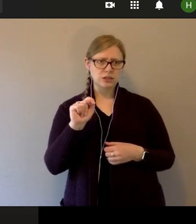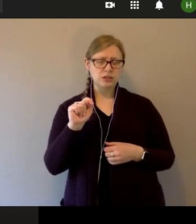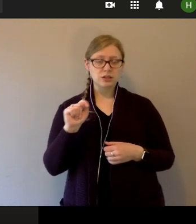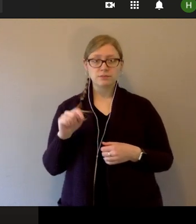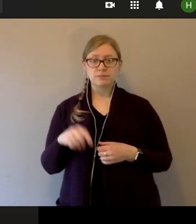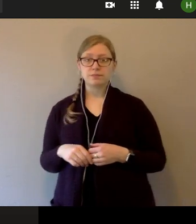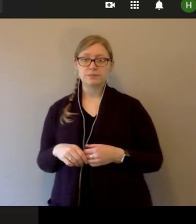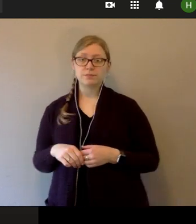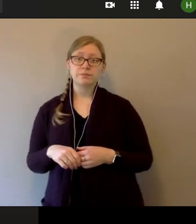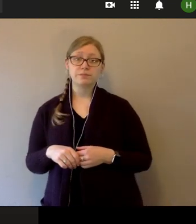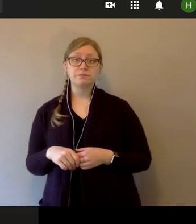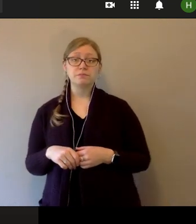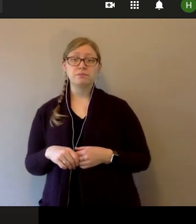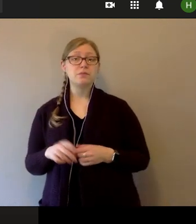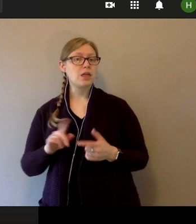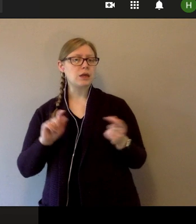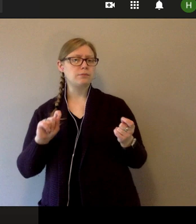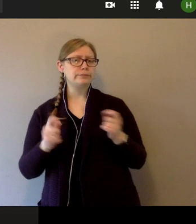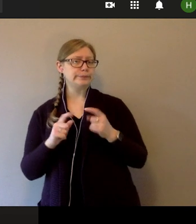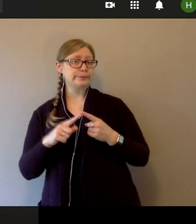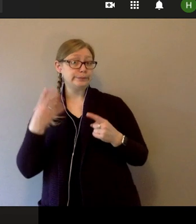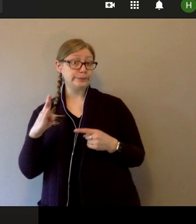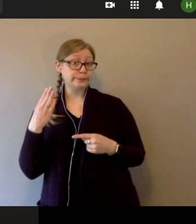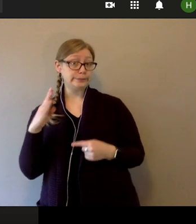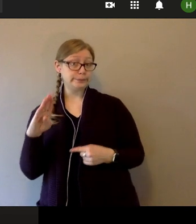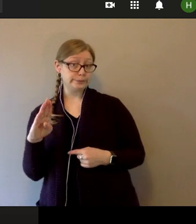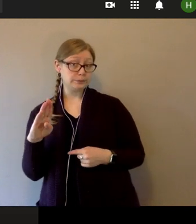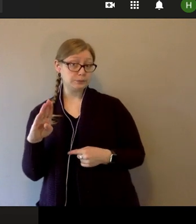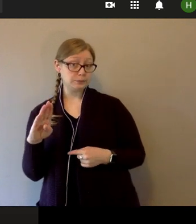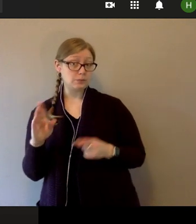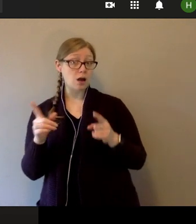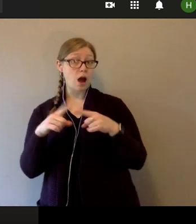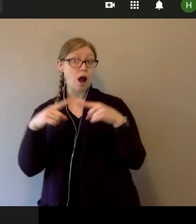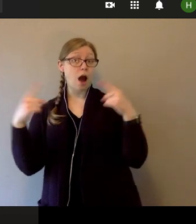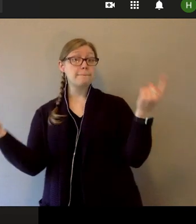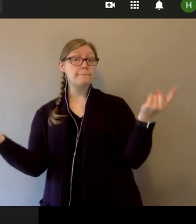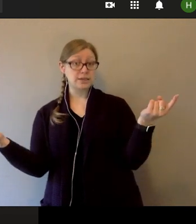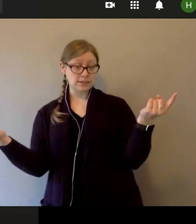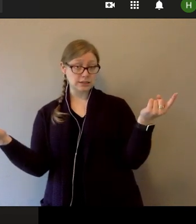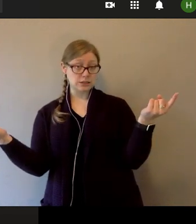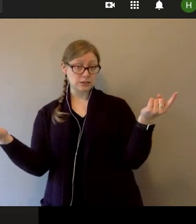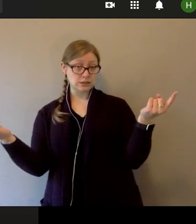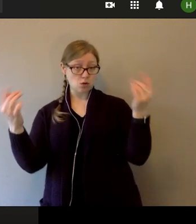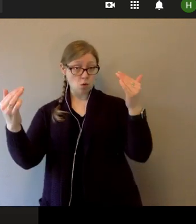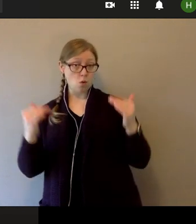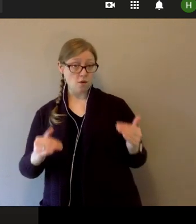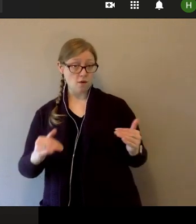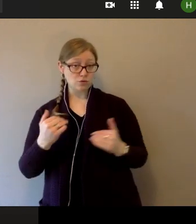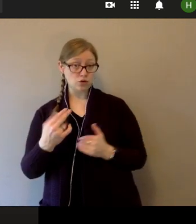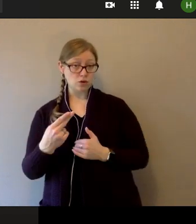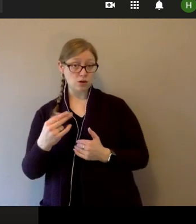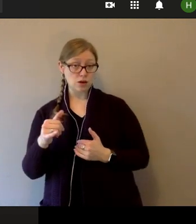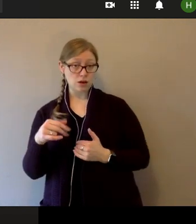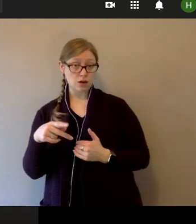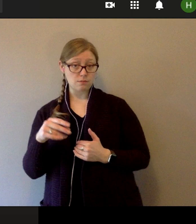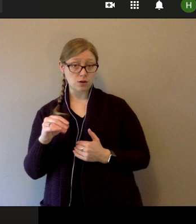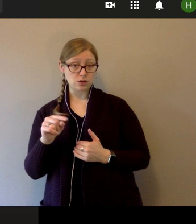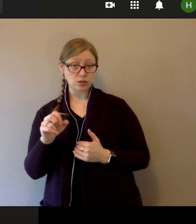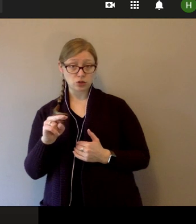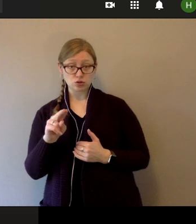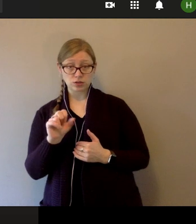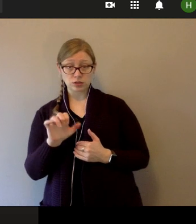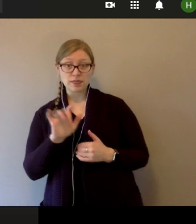And then let's switch to a blue pen. And so when I do opposite over hypotenuse, okay, that's 0.5.